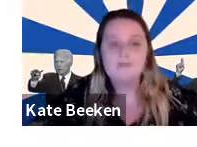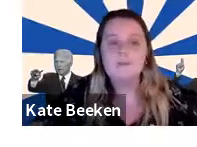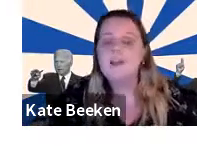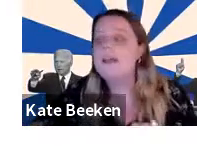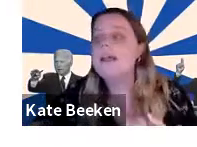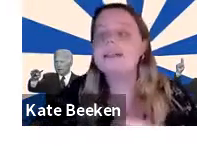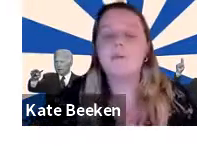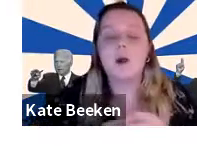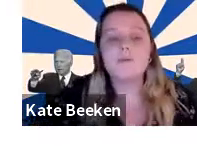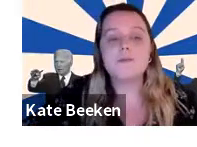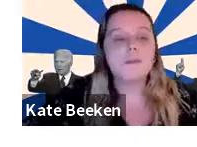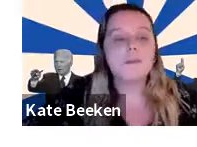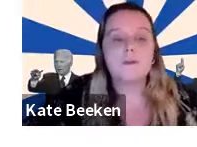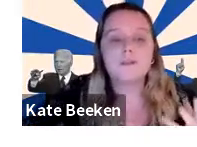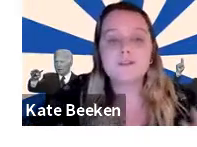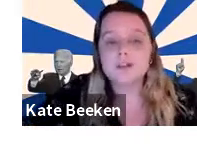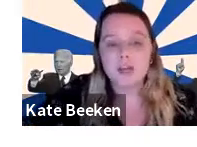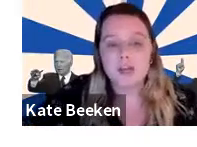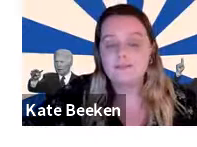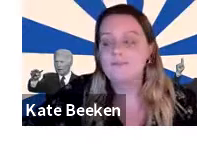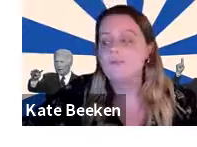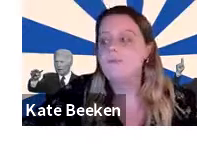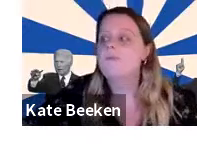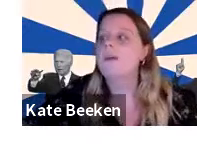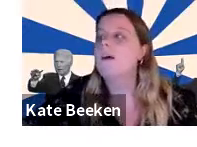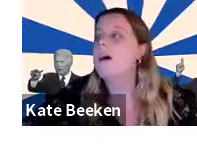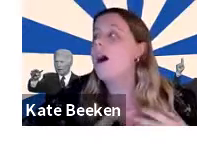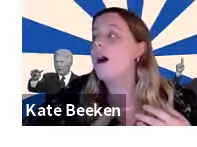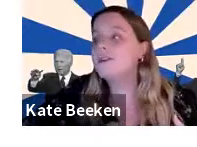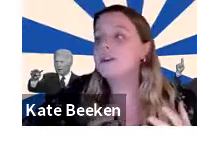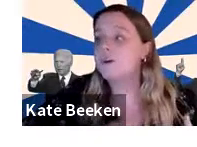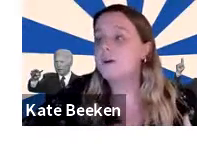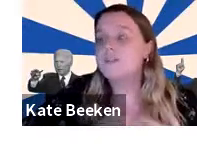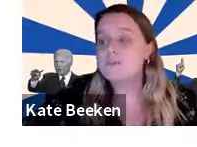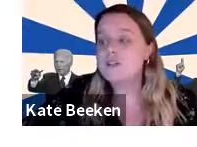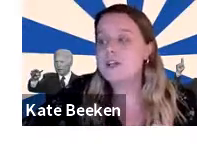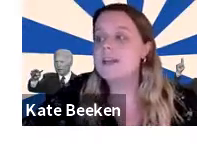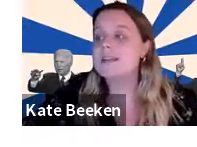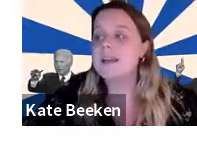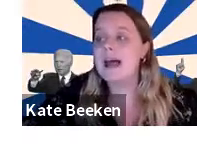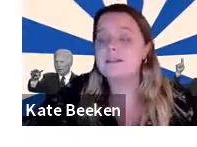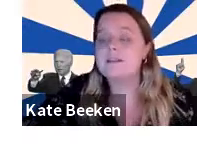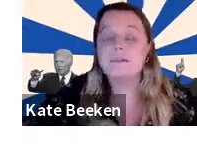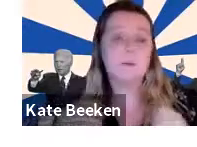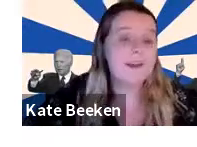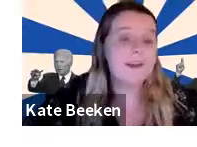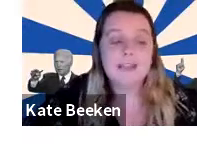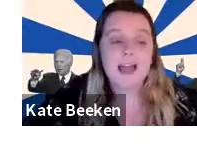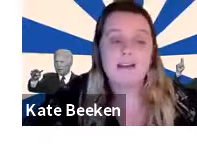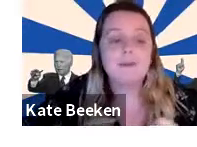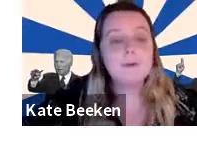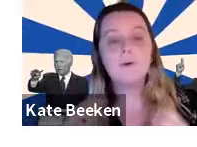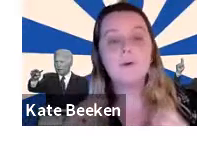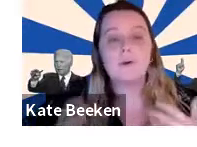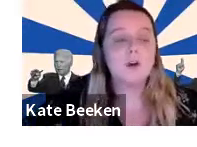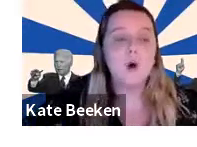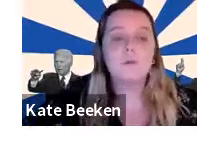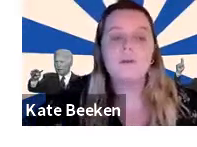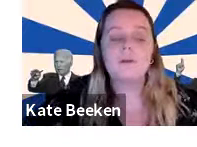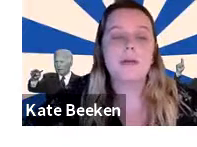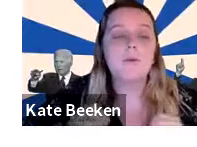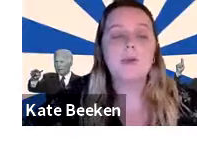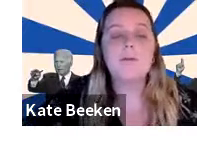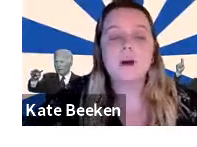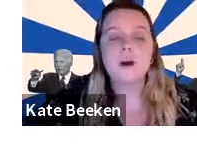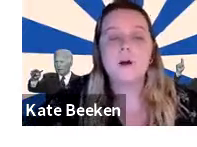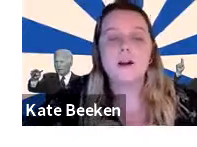in, it's gonna prompt you with your first mission. Under your first mission, it's gonna remind you again, the people in your phone,